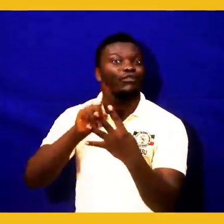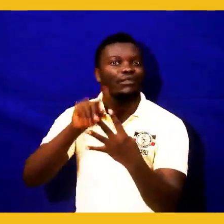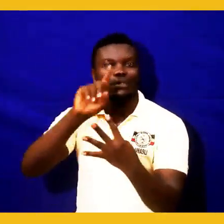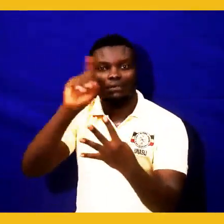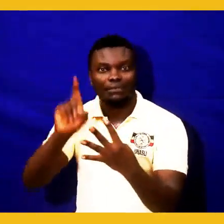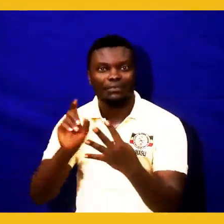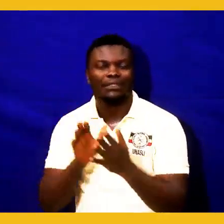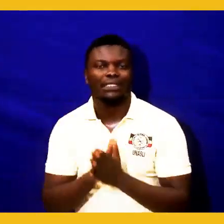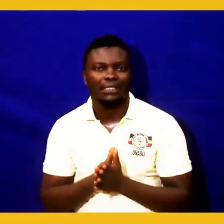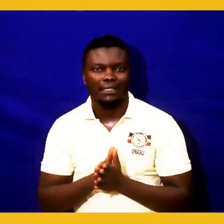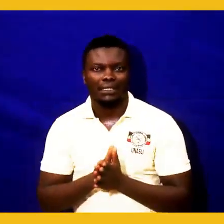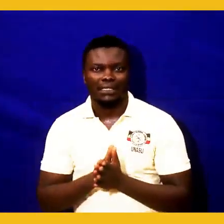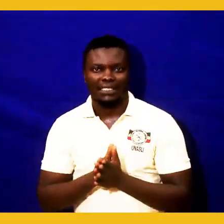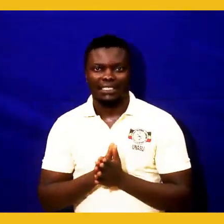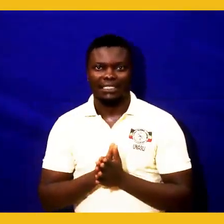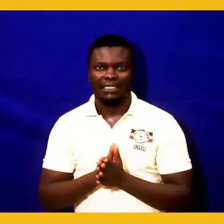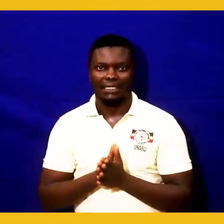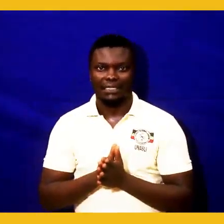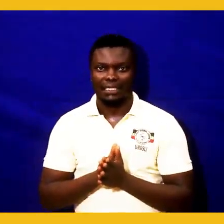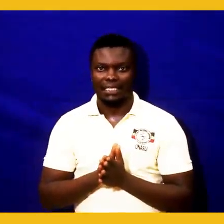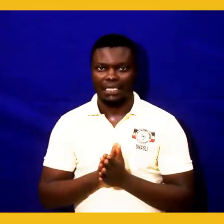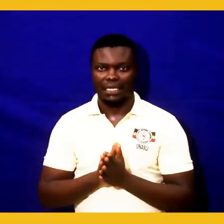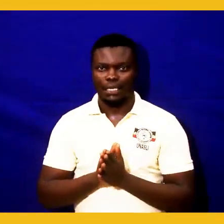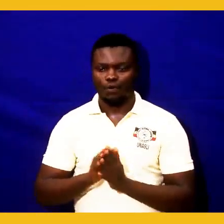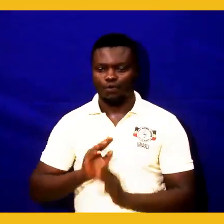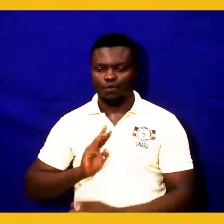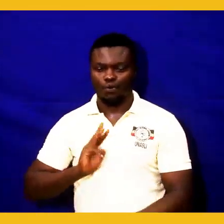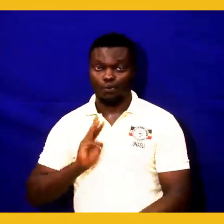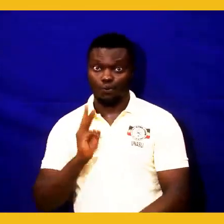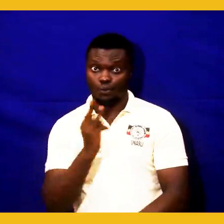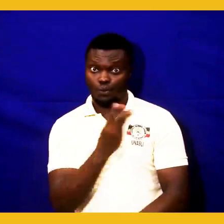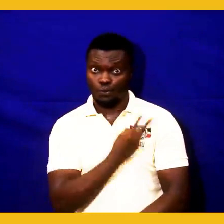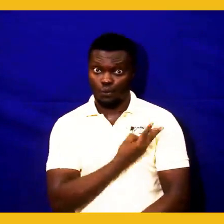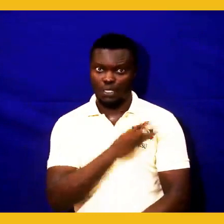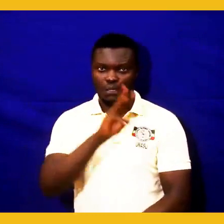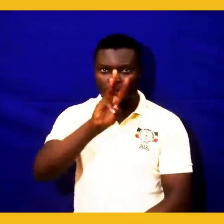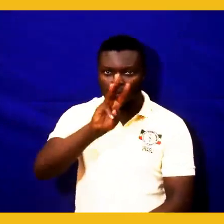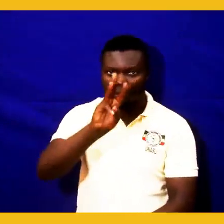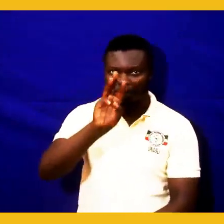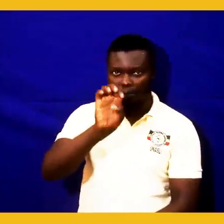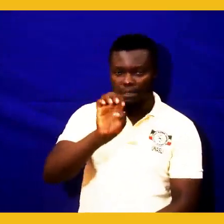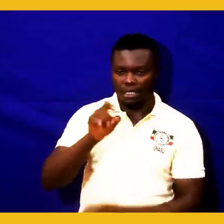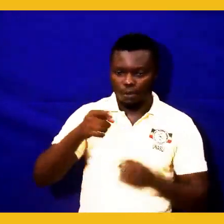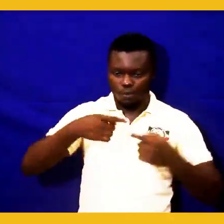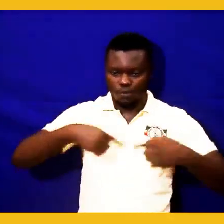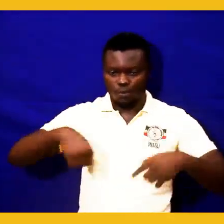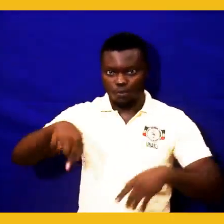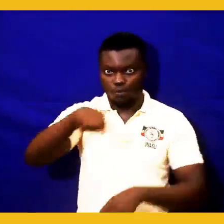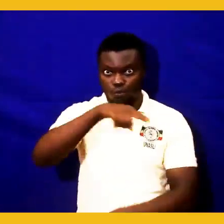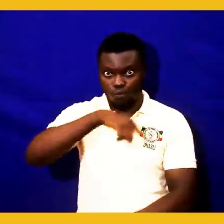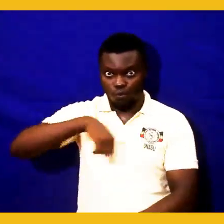Number 4. We are learning English.